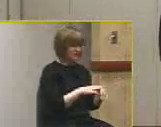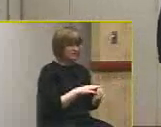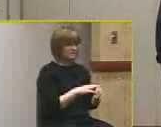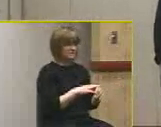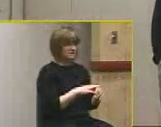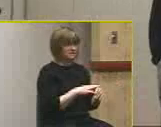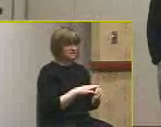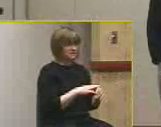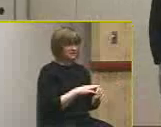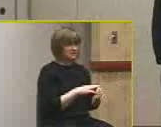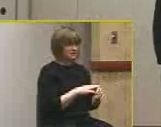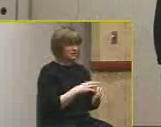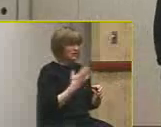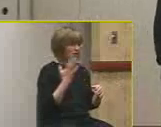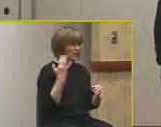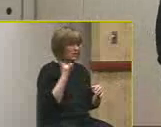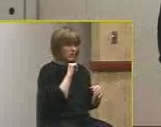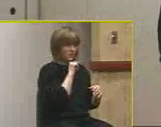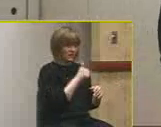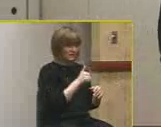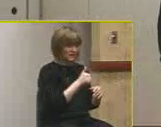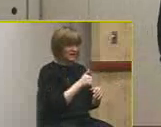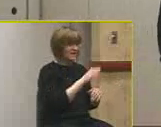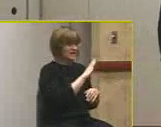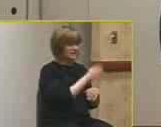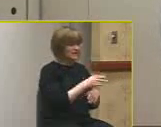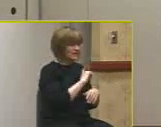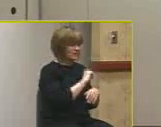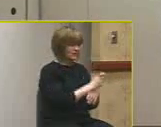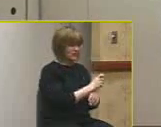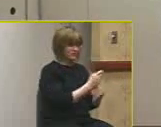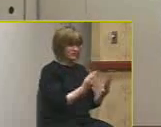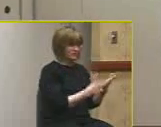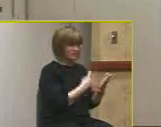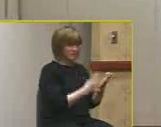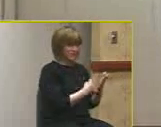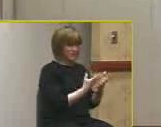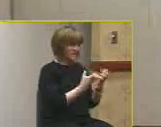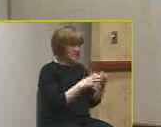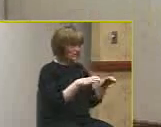just cut to the chase and say, let's never give him something unpleasant to do?